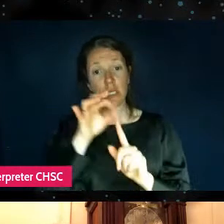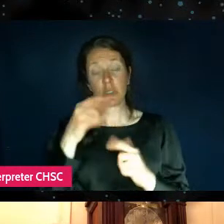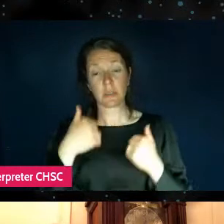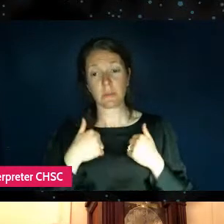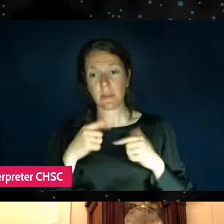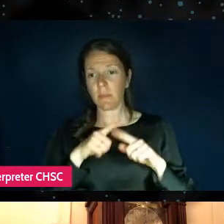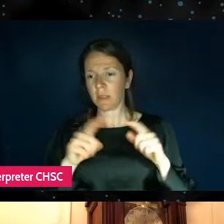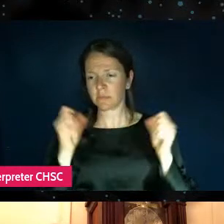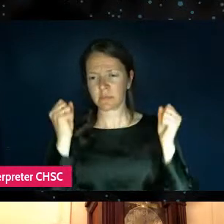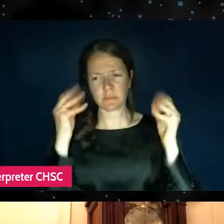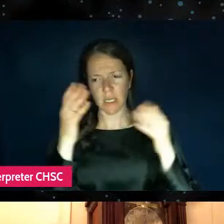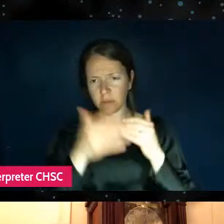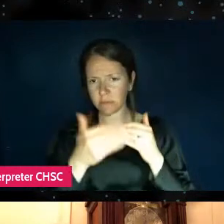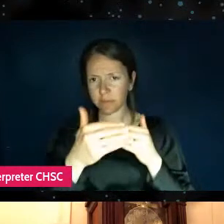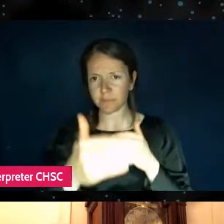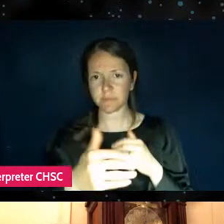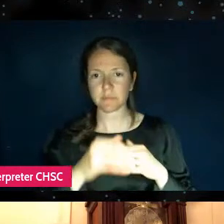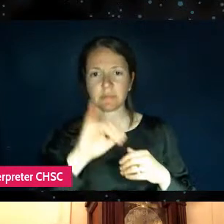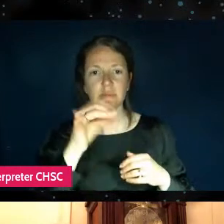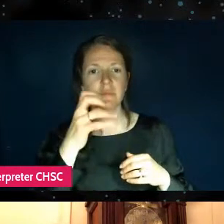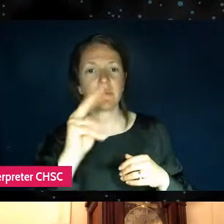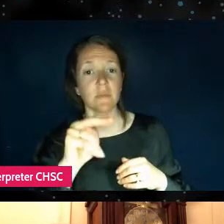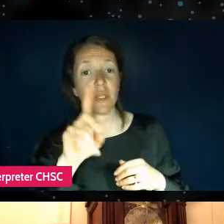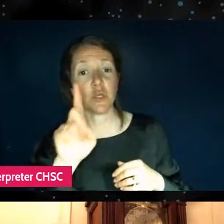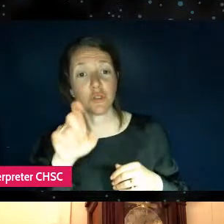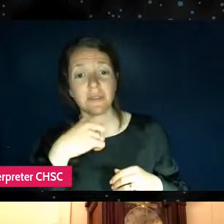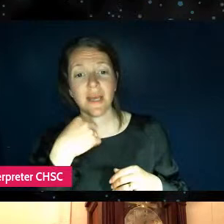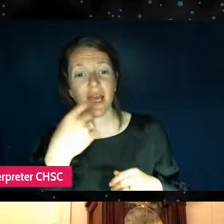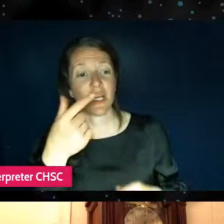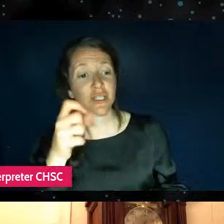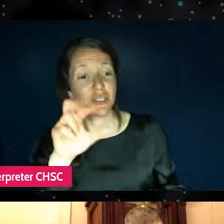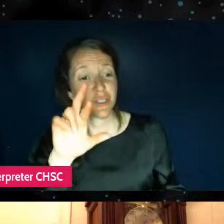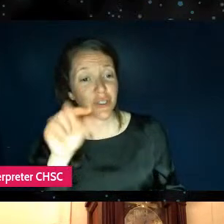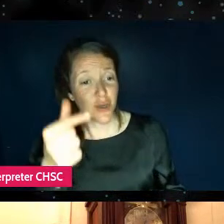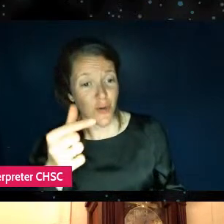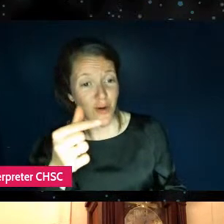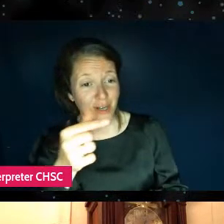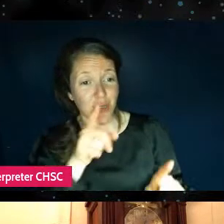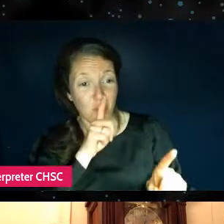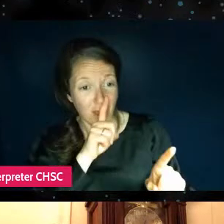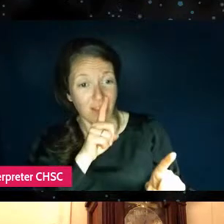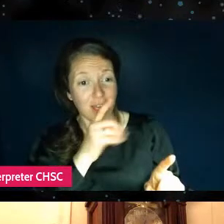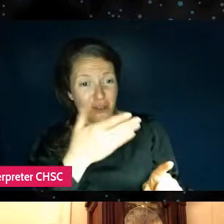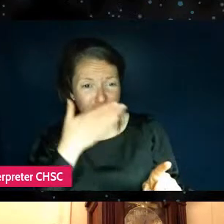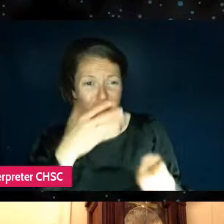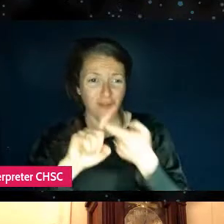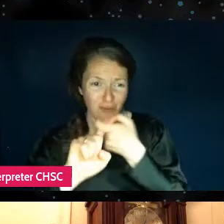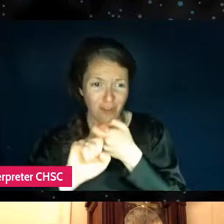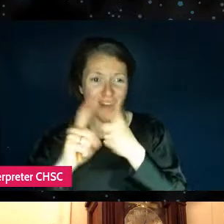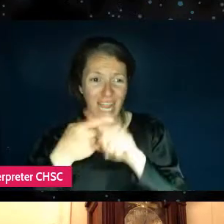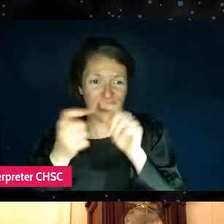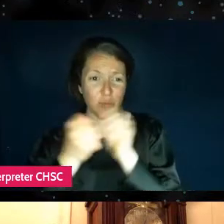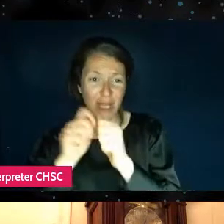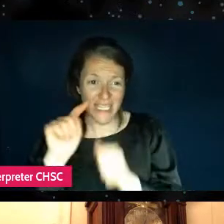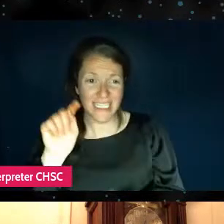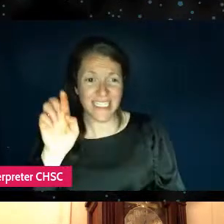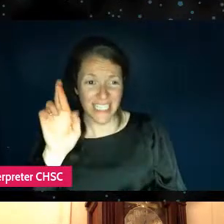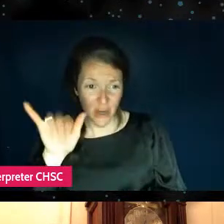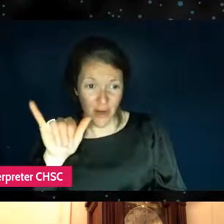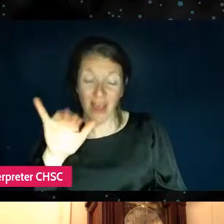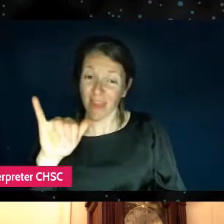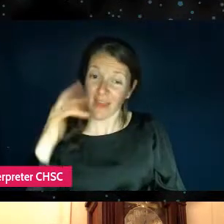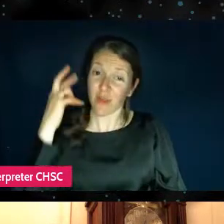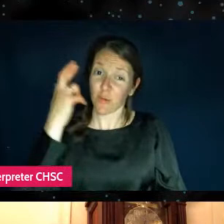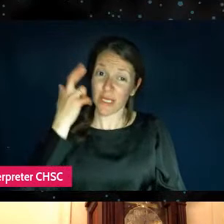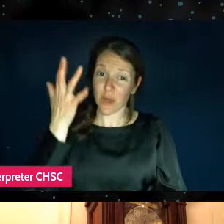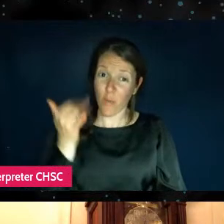So George, you should relay that to her. George is actually really good friends with Terry, and is the reason why Terry is